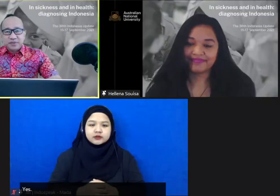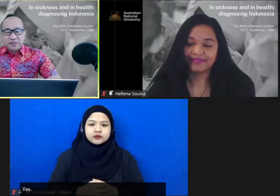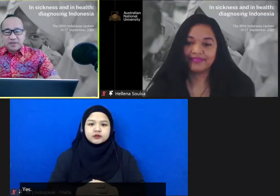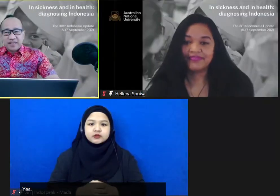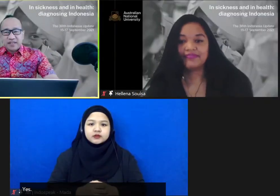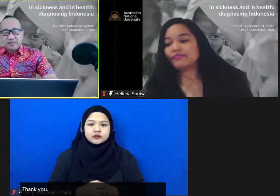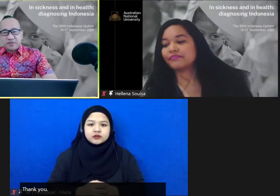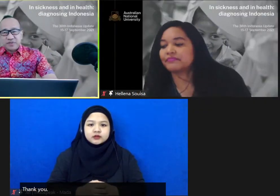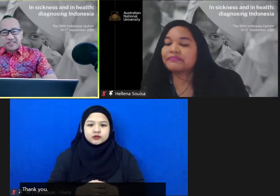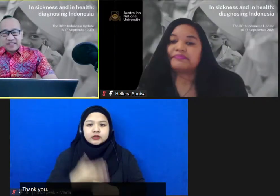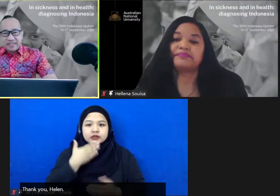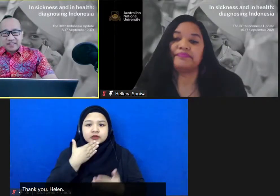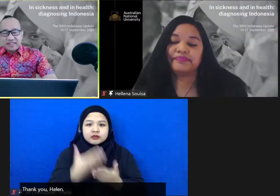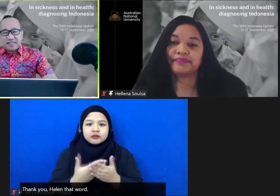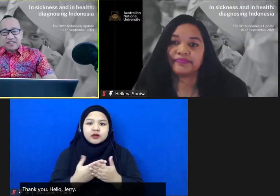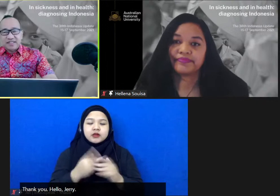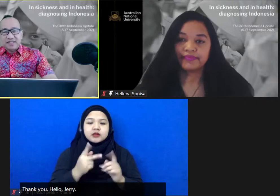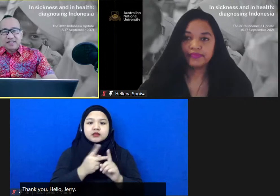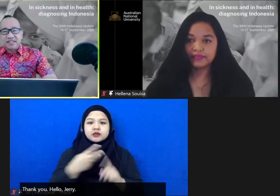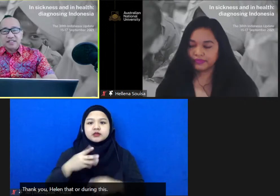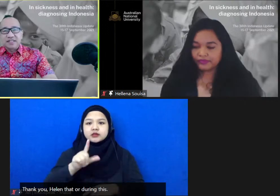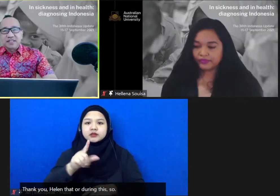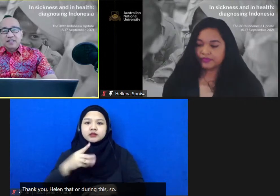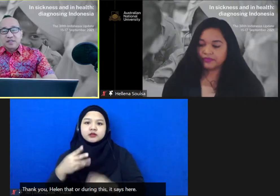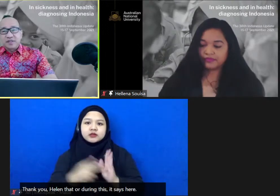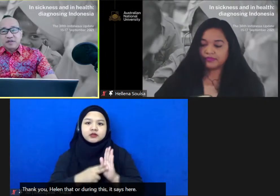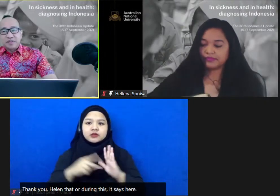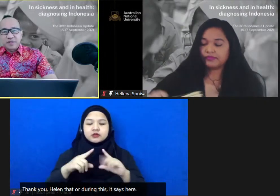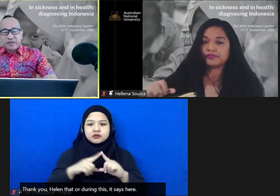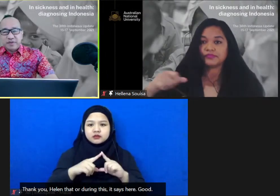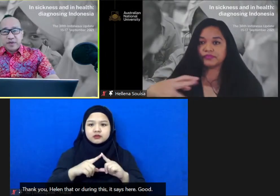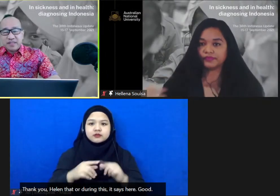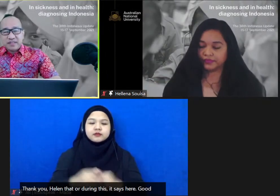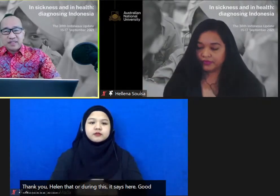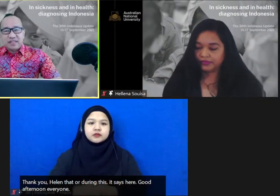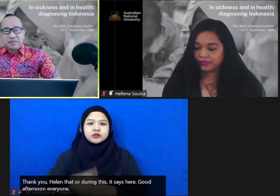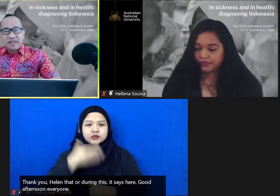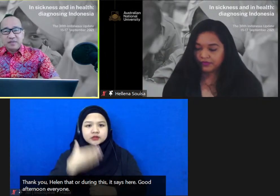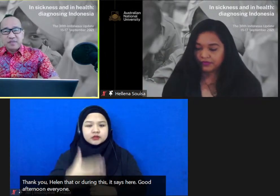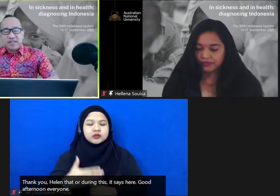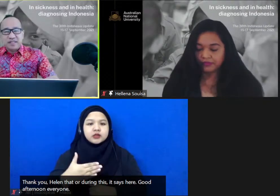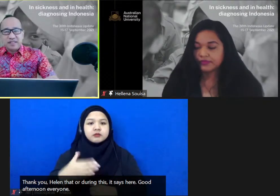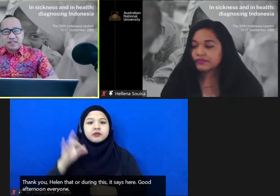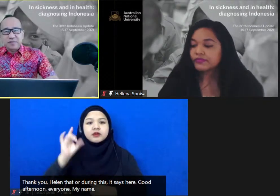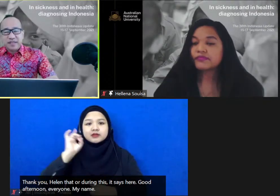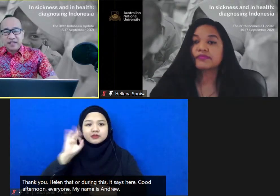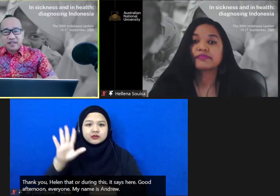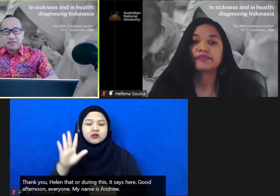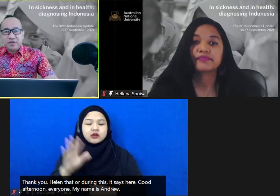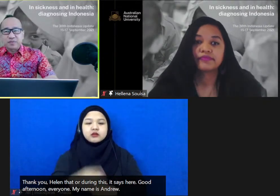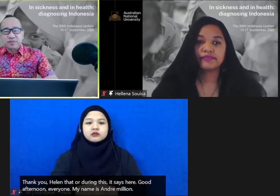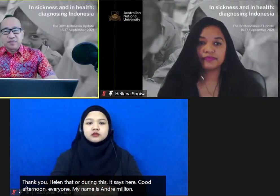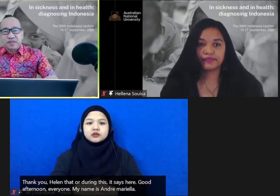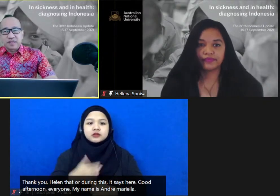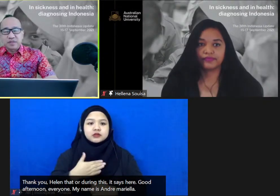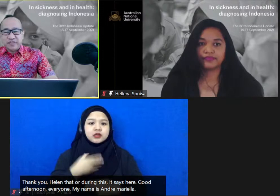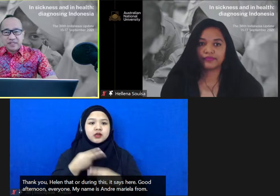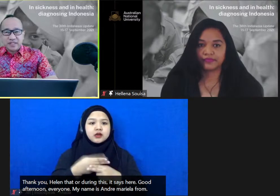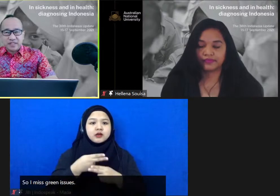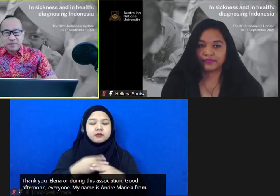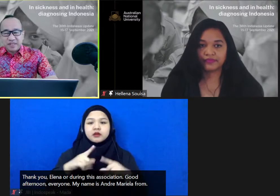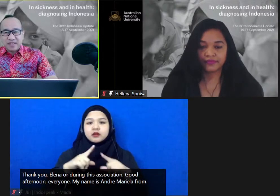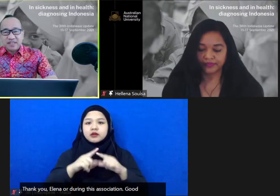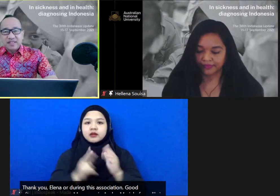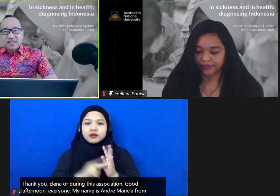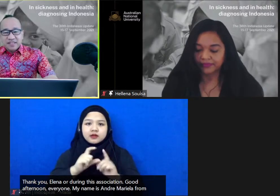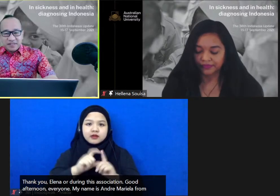thank you, Helena, for chairing this session. Good afternoon, everyone. My name is Andre Meliala from Universitas